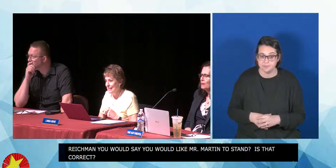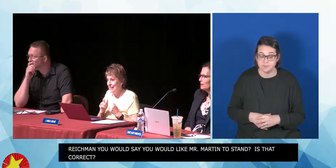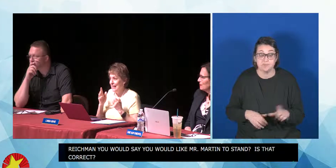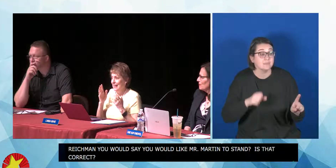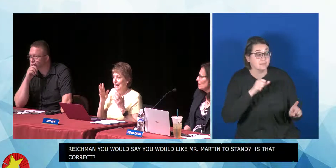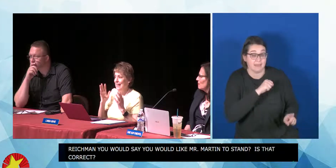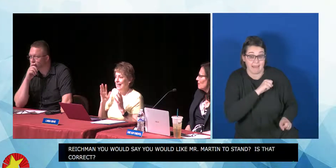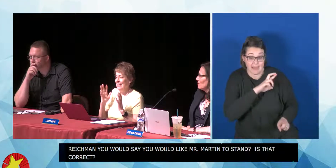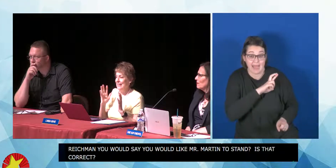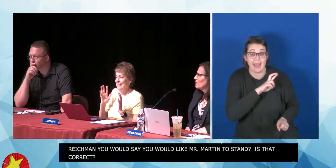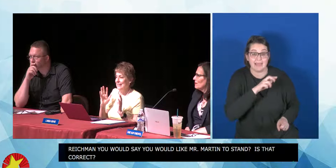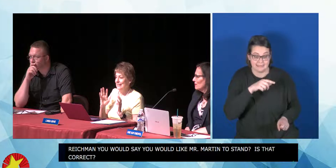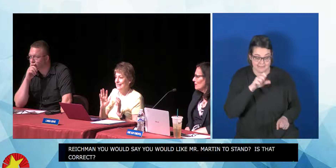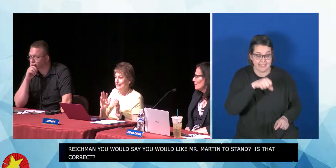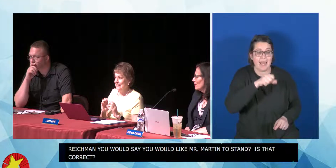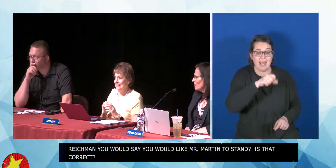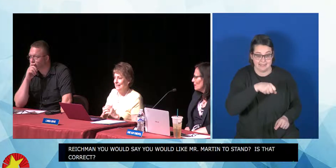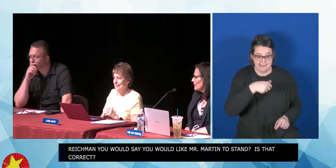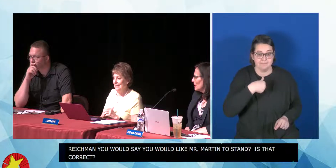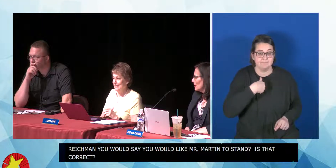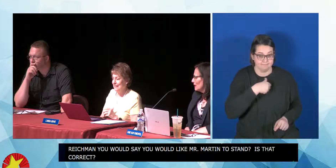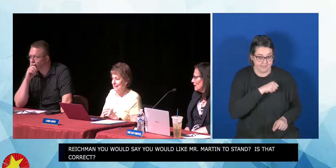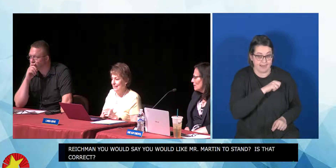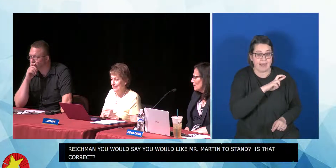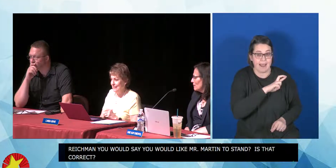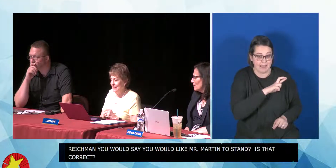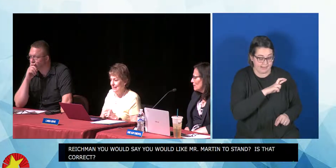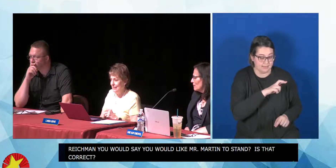Yes, this is Annette Reichman.